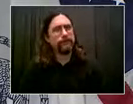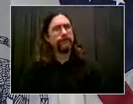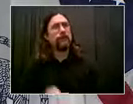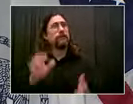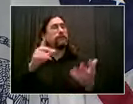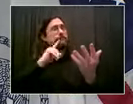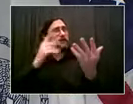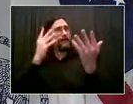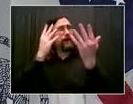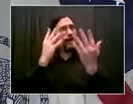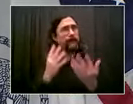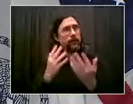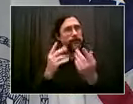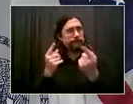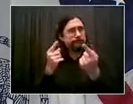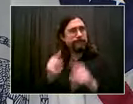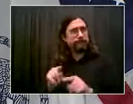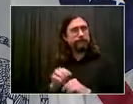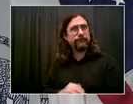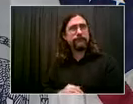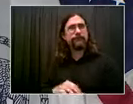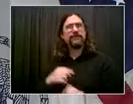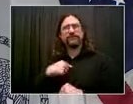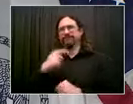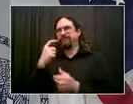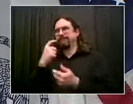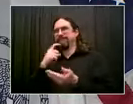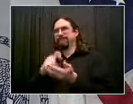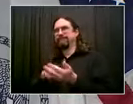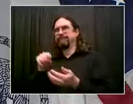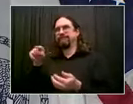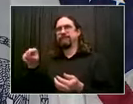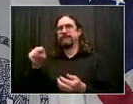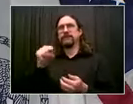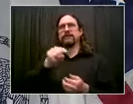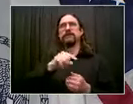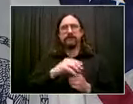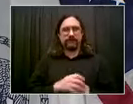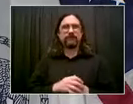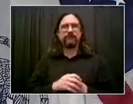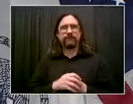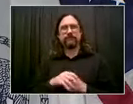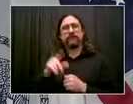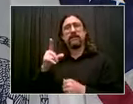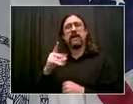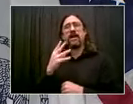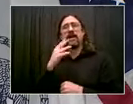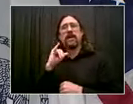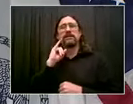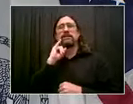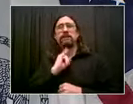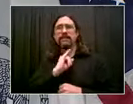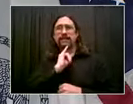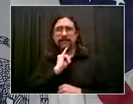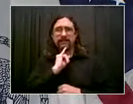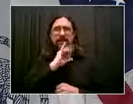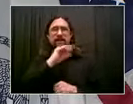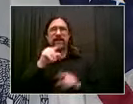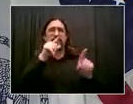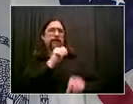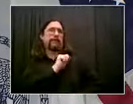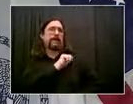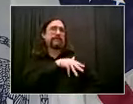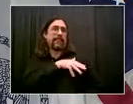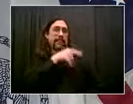increase worldwide. I'm wondering whether you would consider further helping to protect Jewish New Yorkers from hate crimes by appealing to your